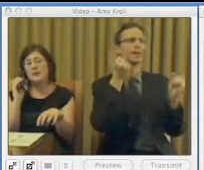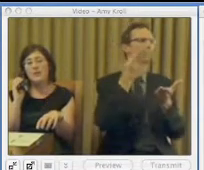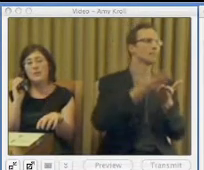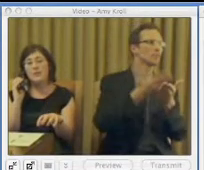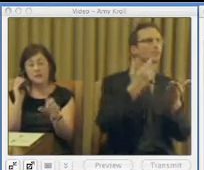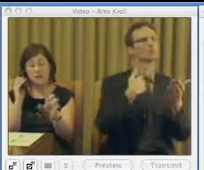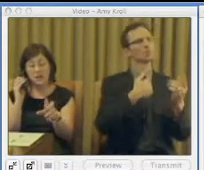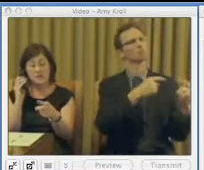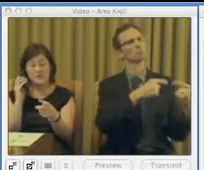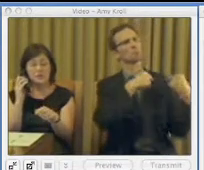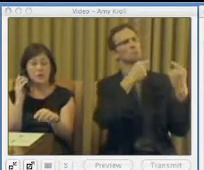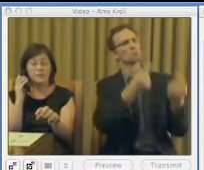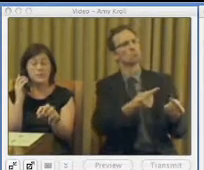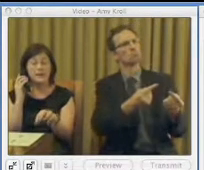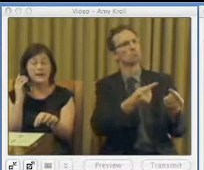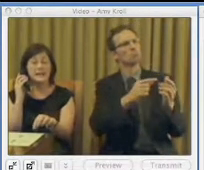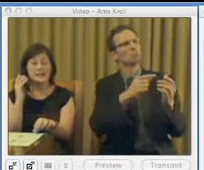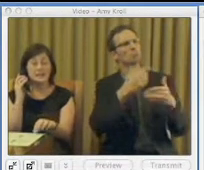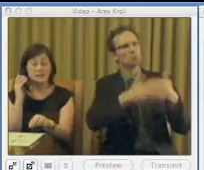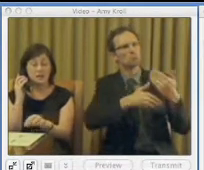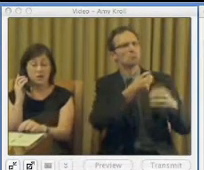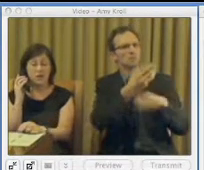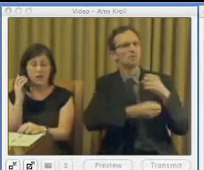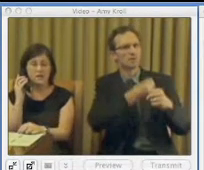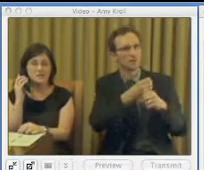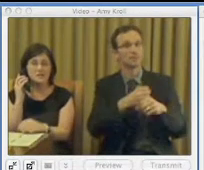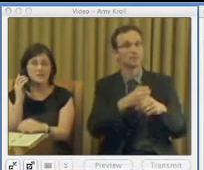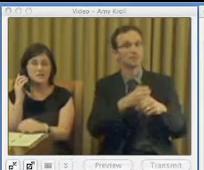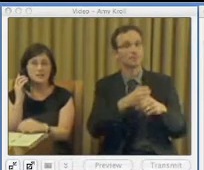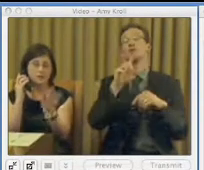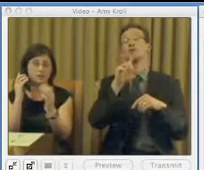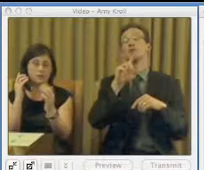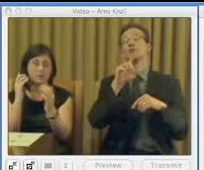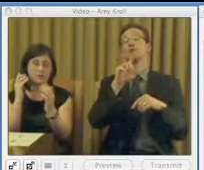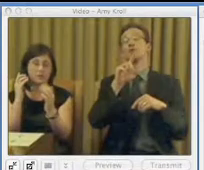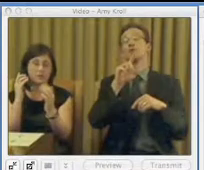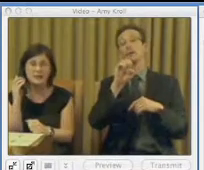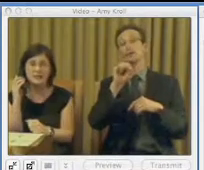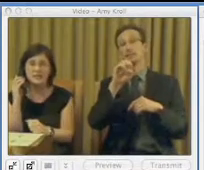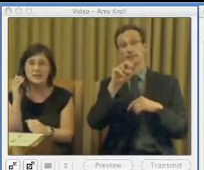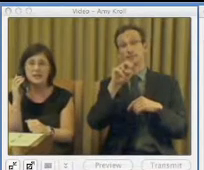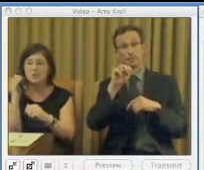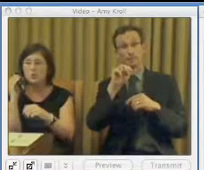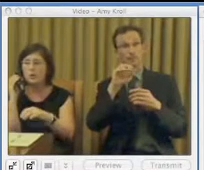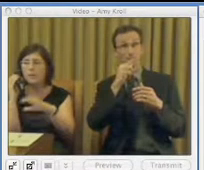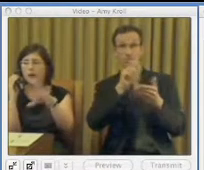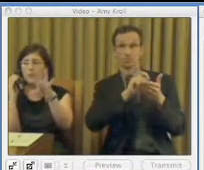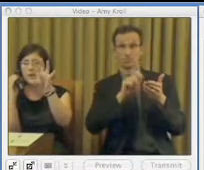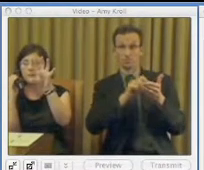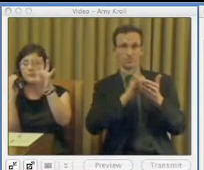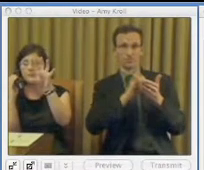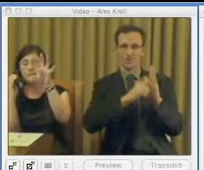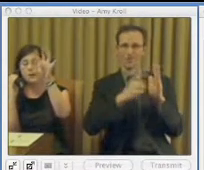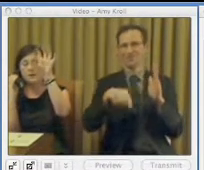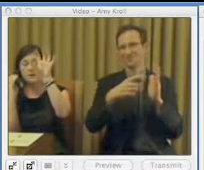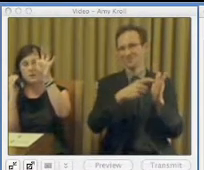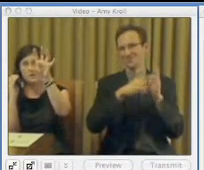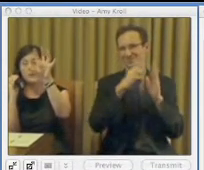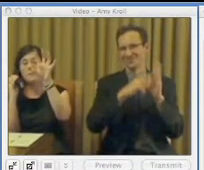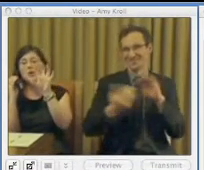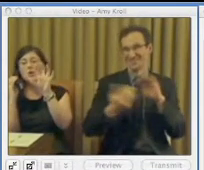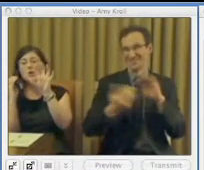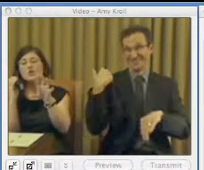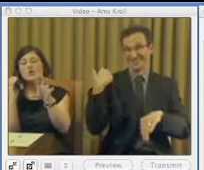But one of the things I particularly liked about the chapter from Lorraine Leeson and her colleagues, which you have been given to read, is that they talk